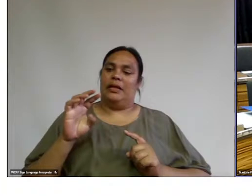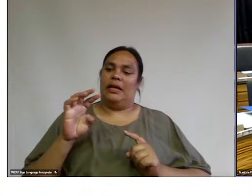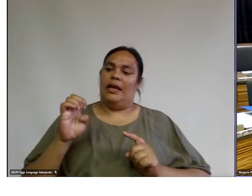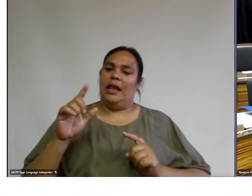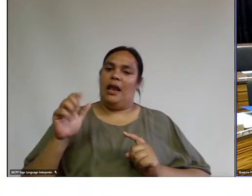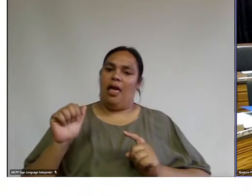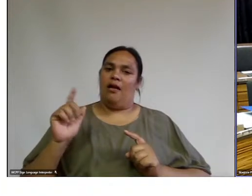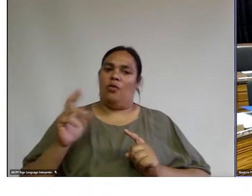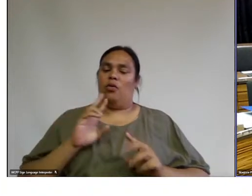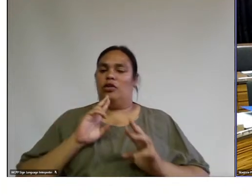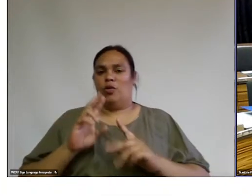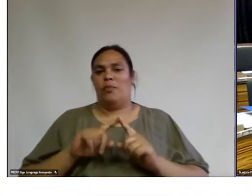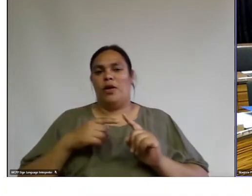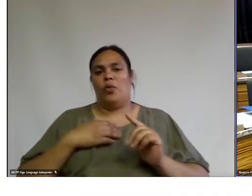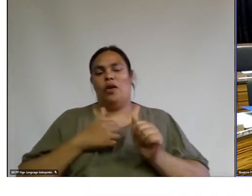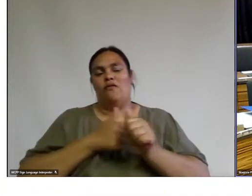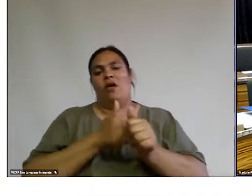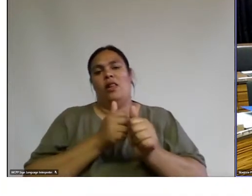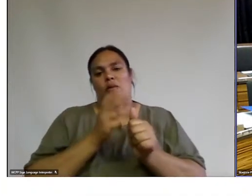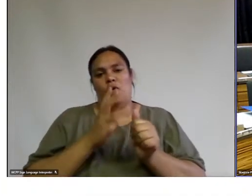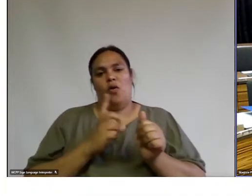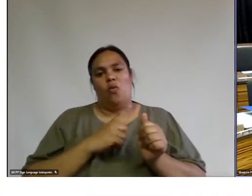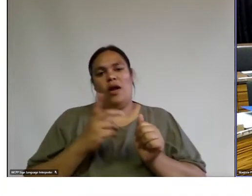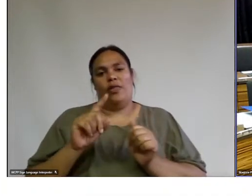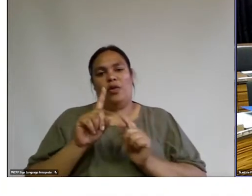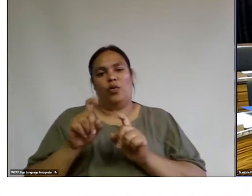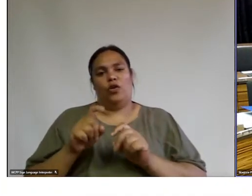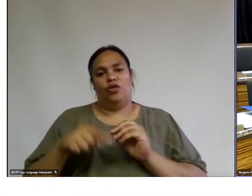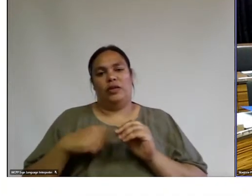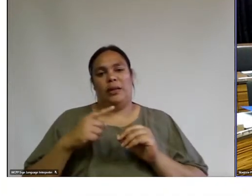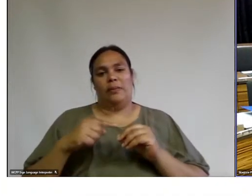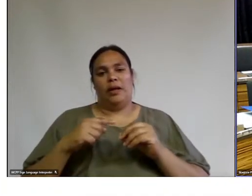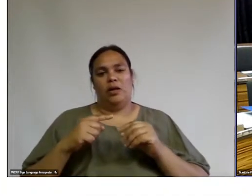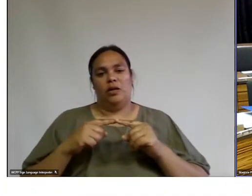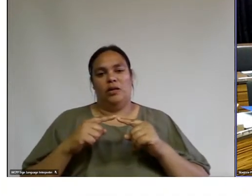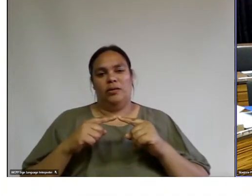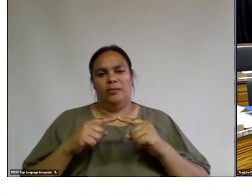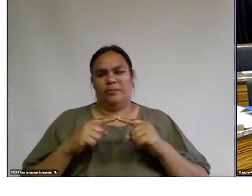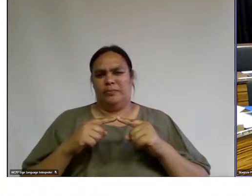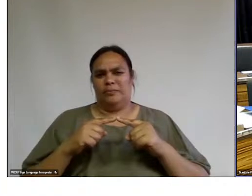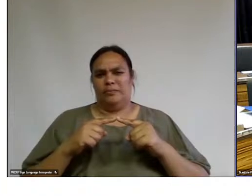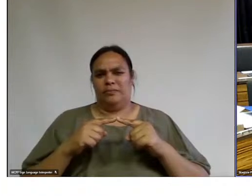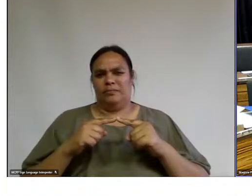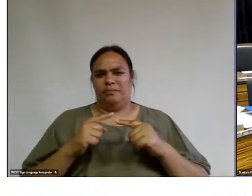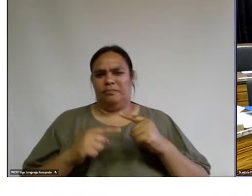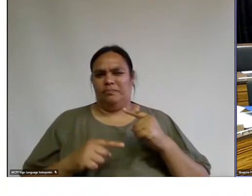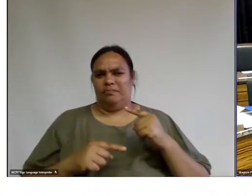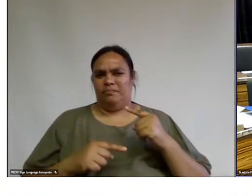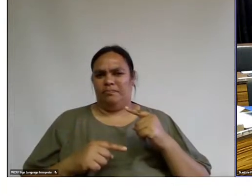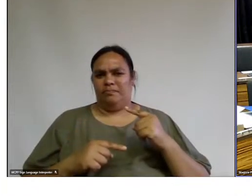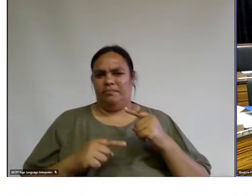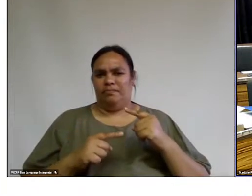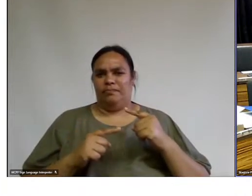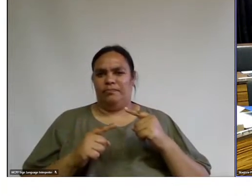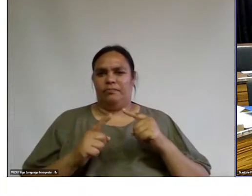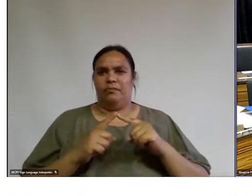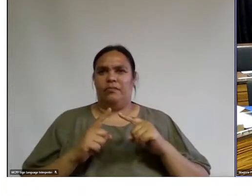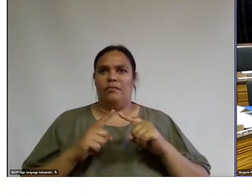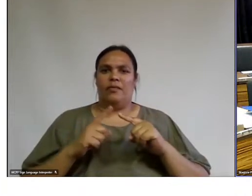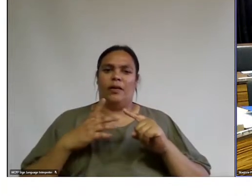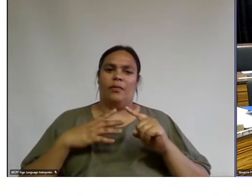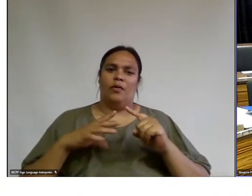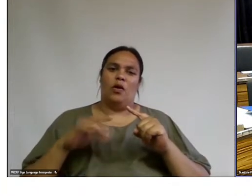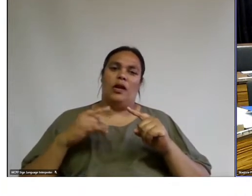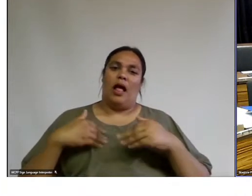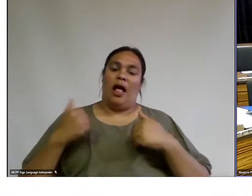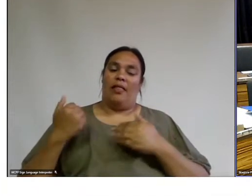up because there were questions on the cases. They want the content of the cases, then on health and safety,